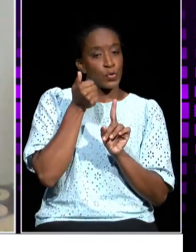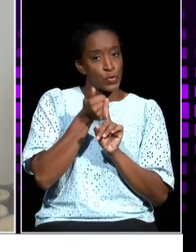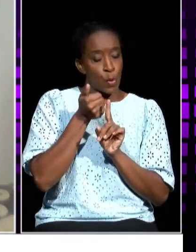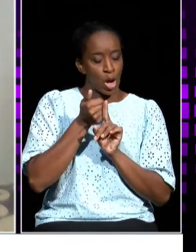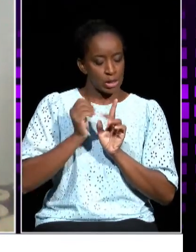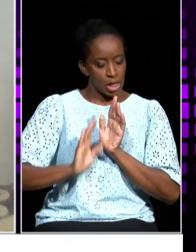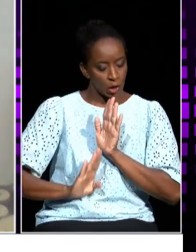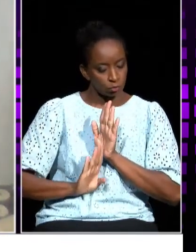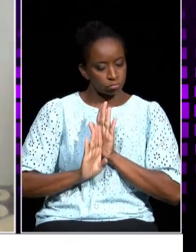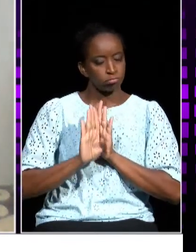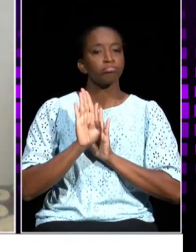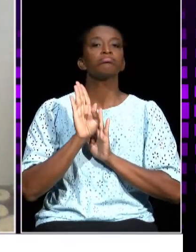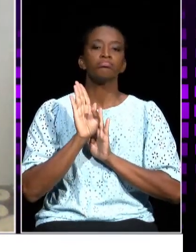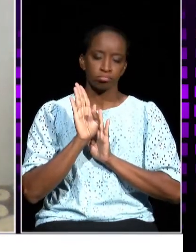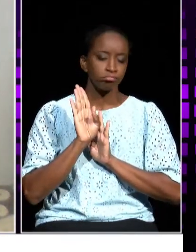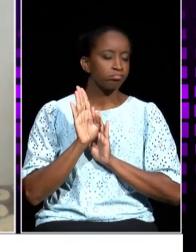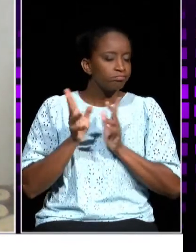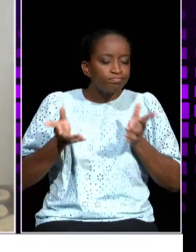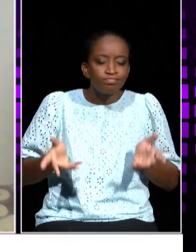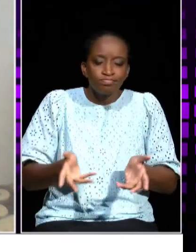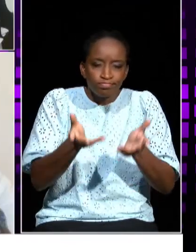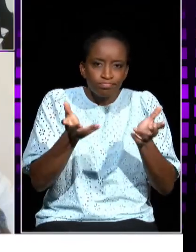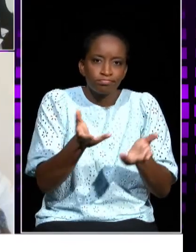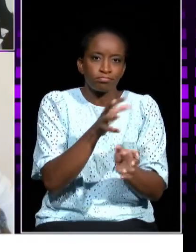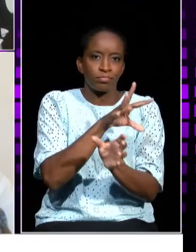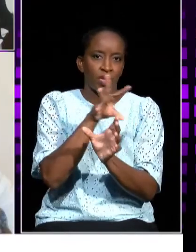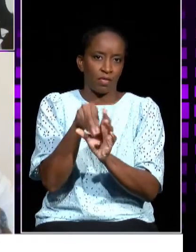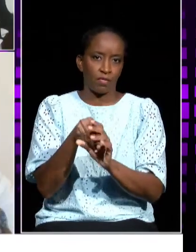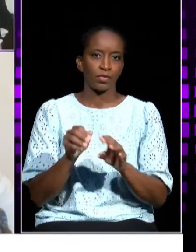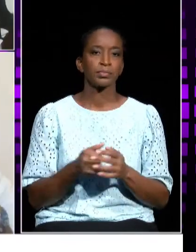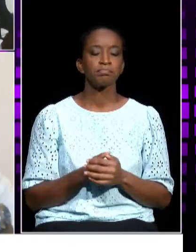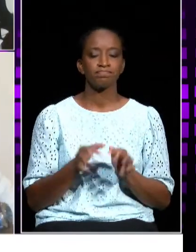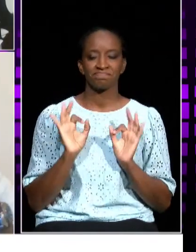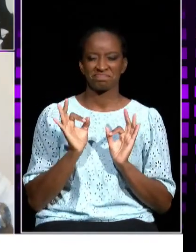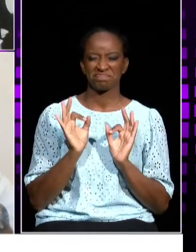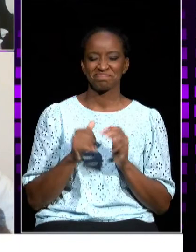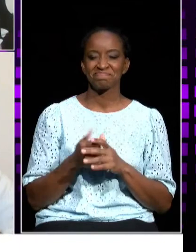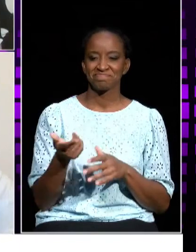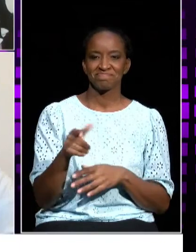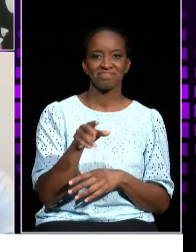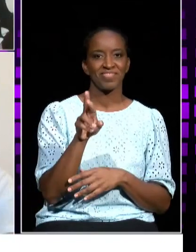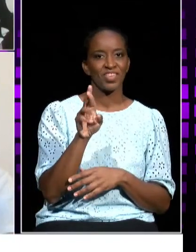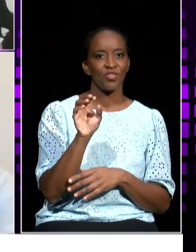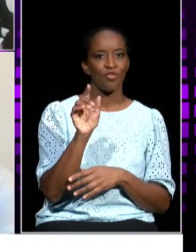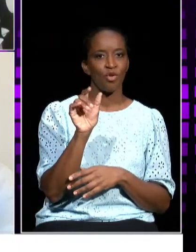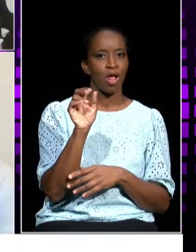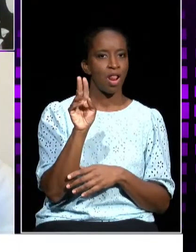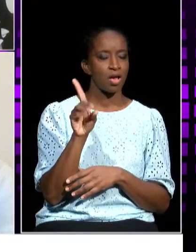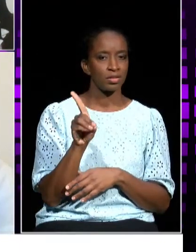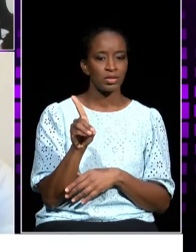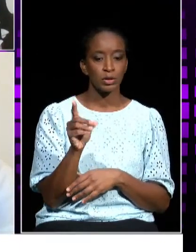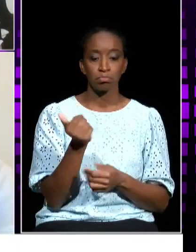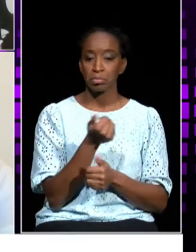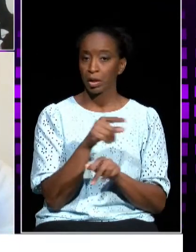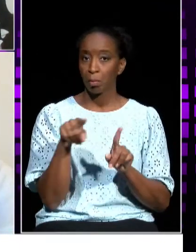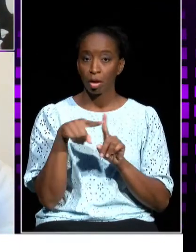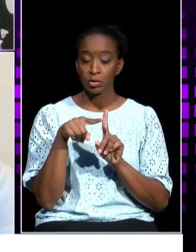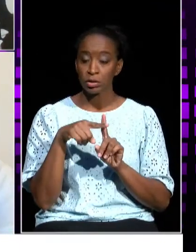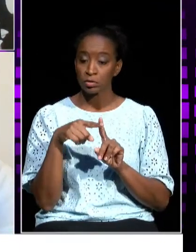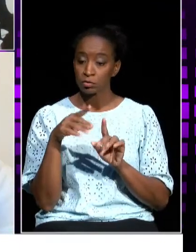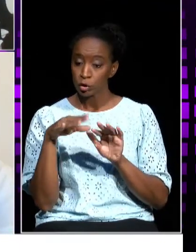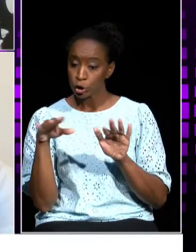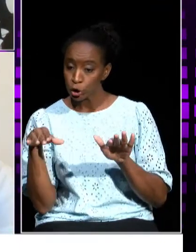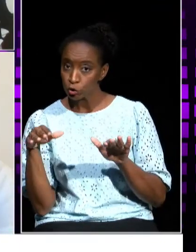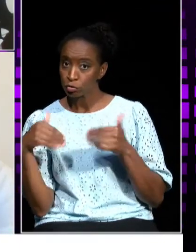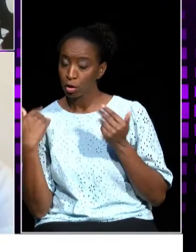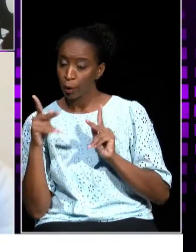do that. I would encourage students to do that. Brilliant. Roland, some positive things, even for parents, that we can help young persons to steer